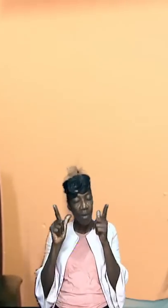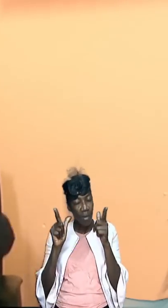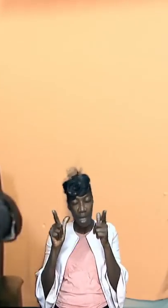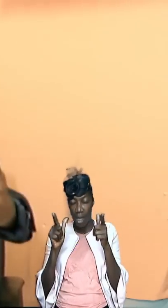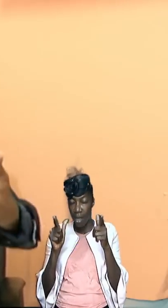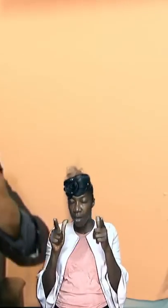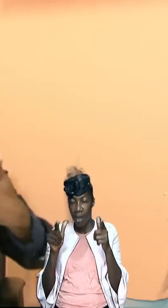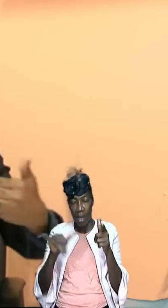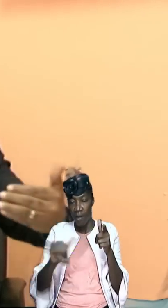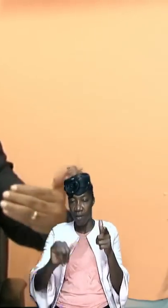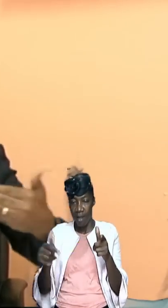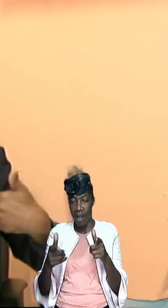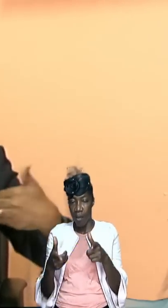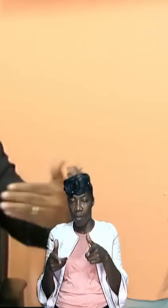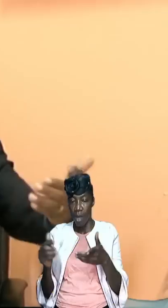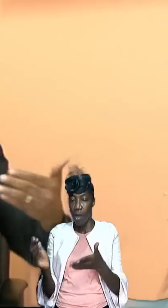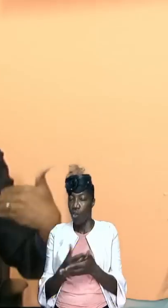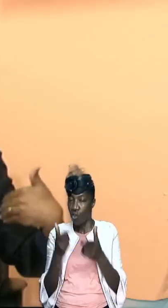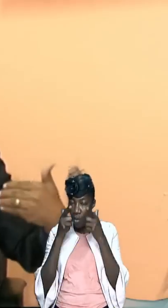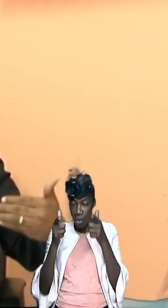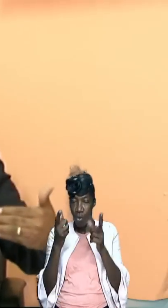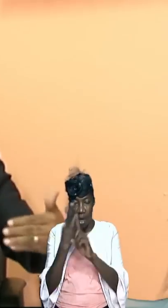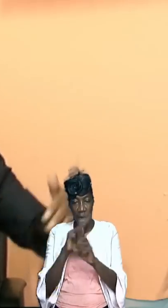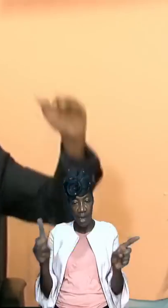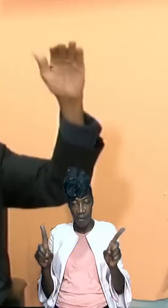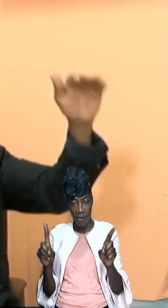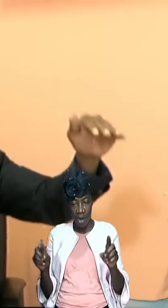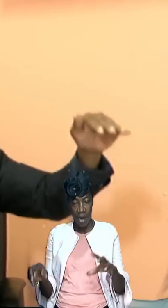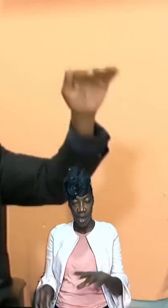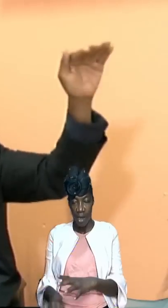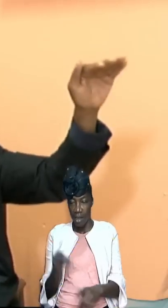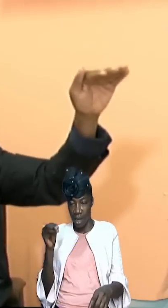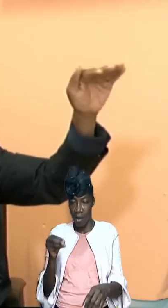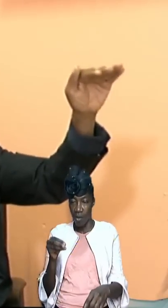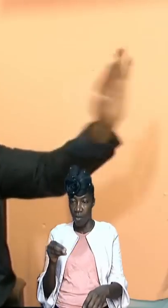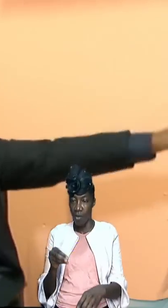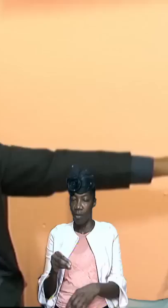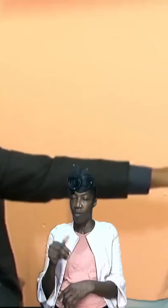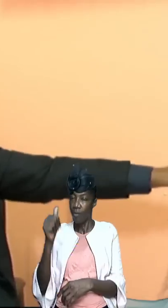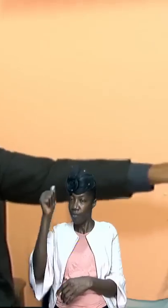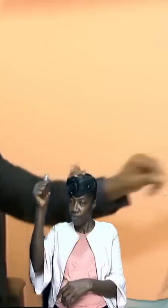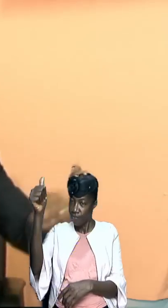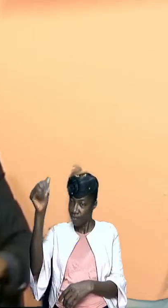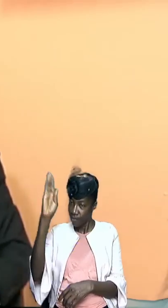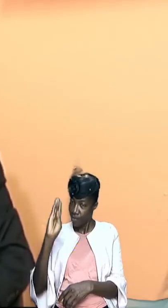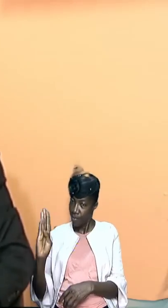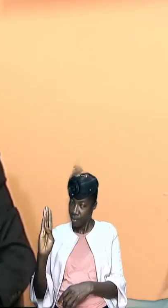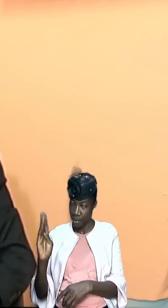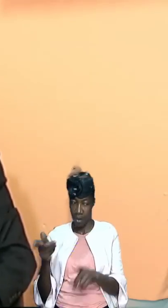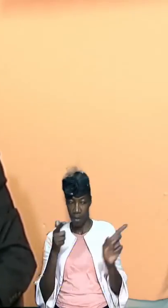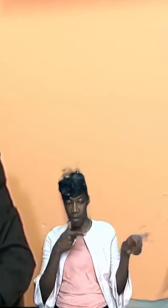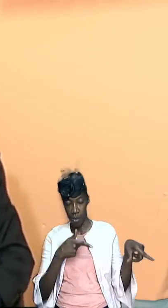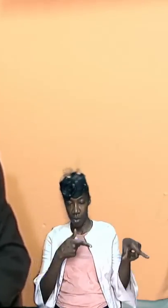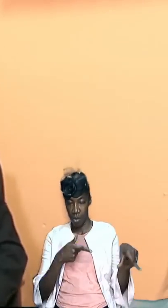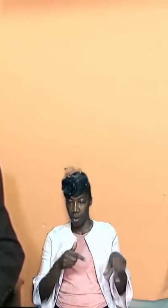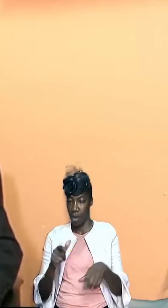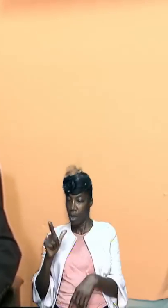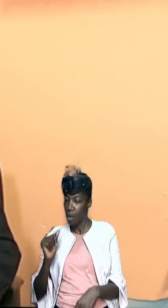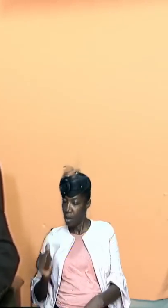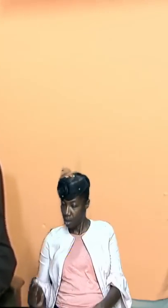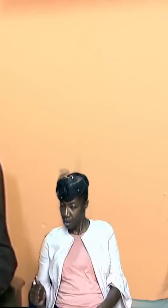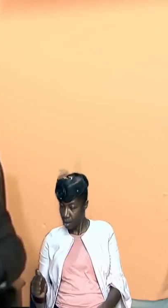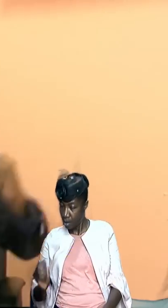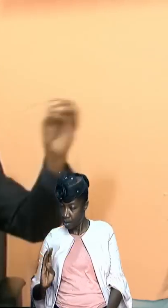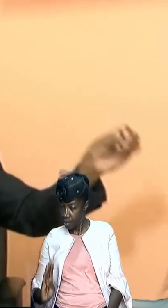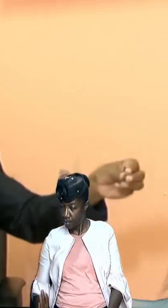different. But if you take out certain types, the big A, big B, and put them one corner, the little A, little B, put them into